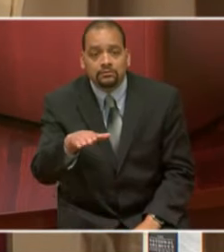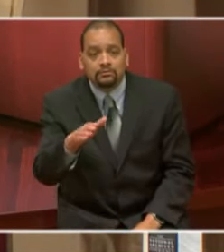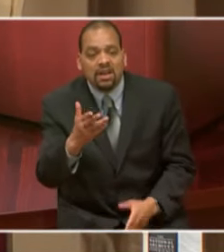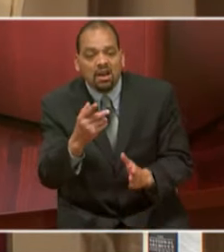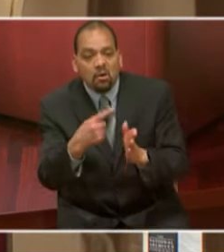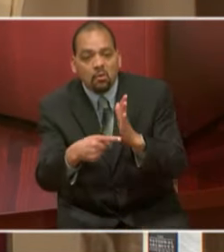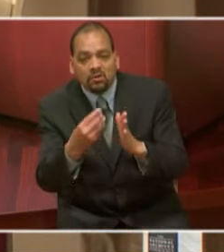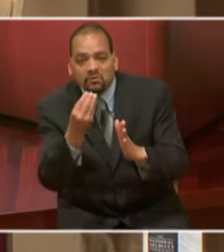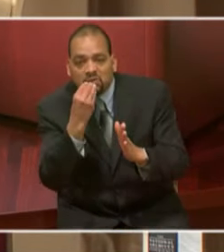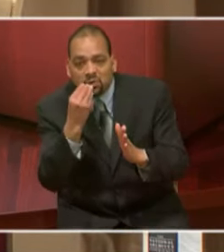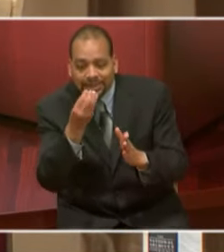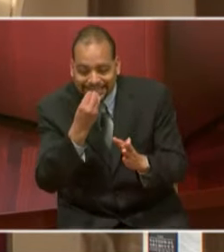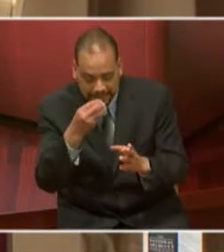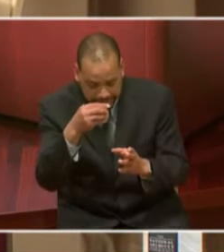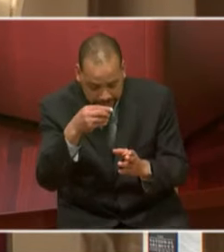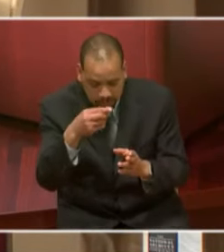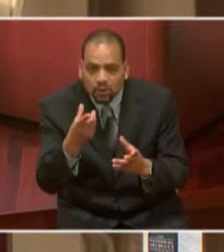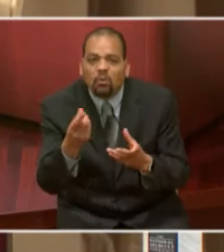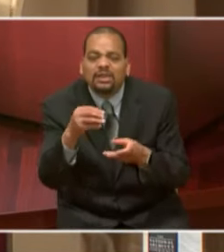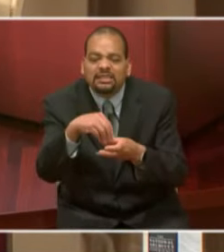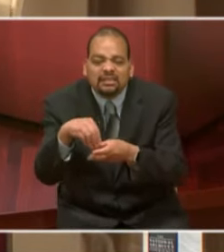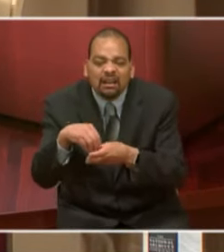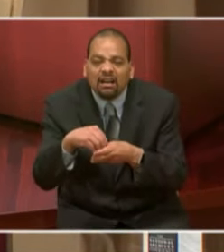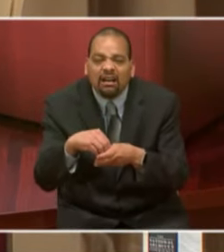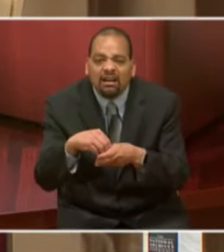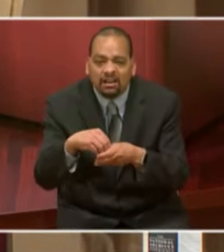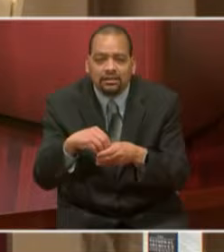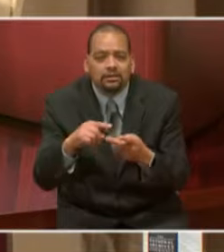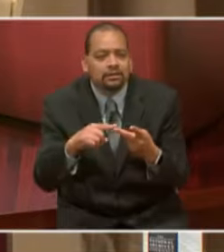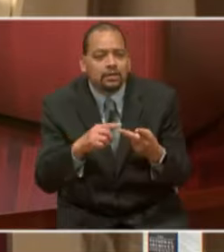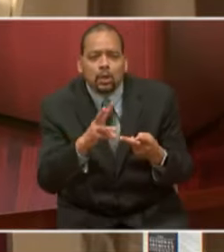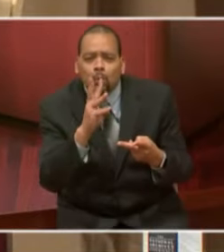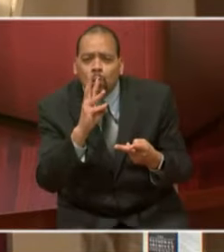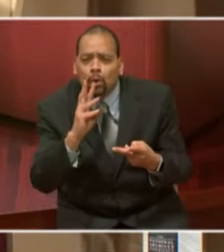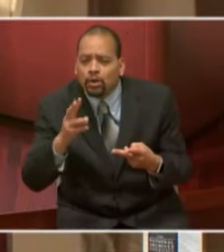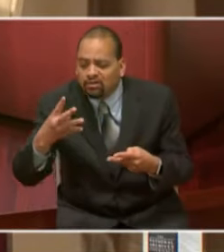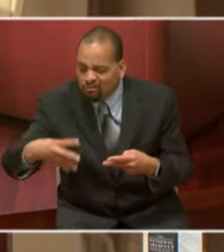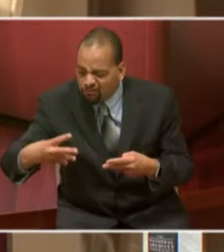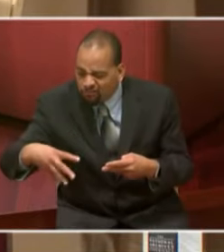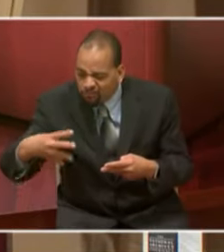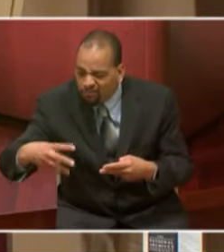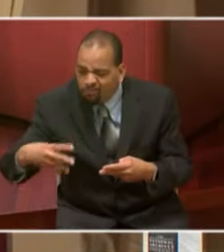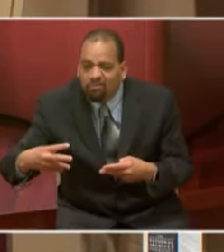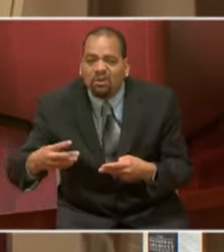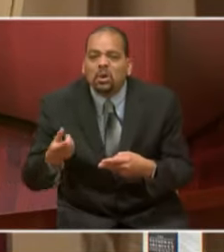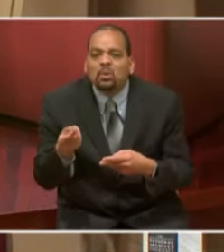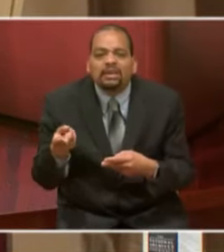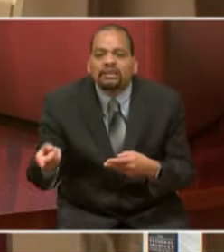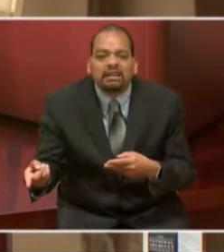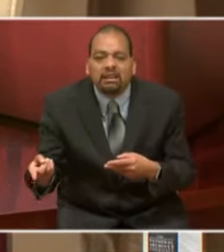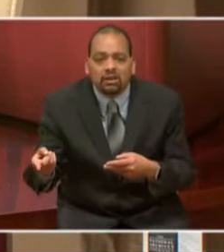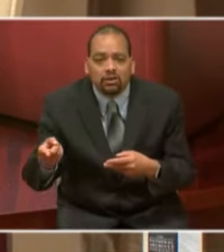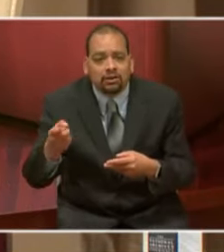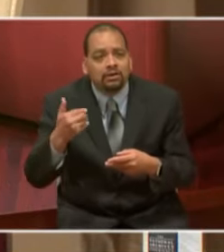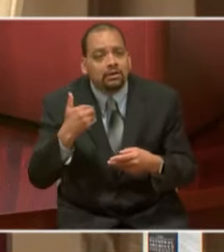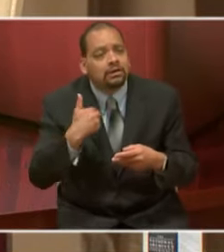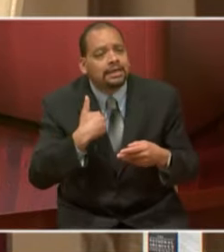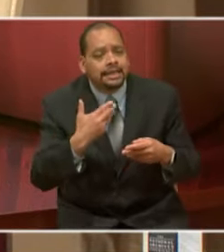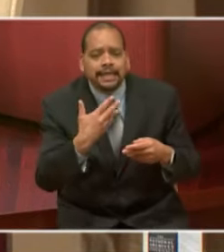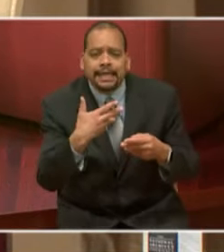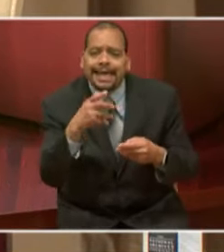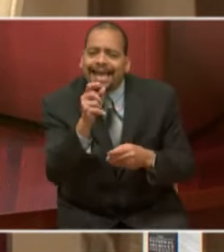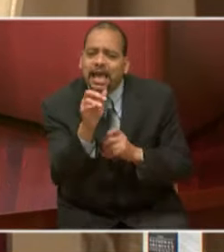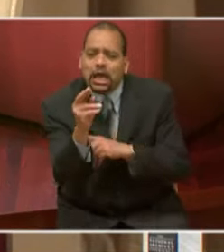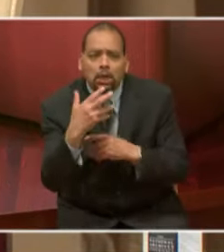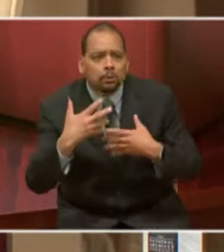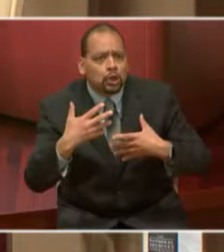still crying. We have friends on the Pine Ridge Reservation in South Dakota to whom